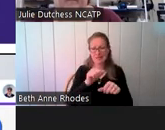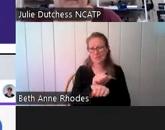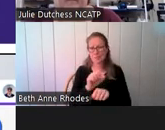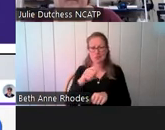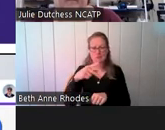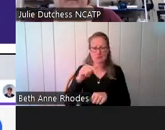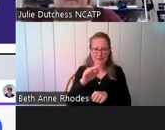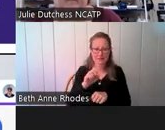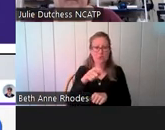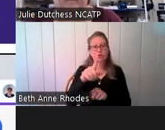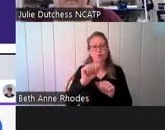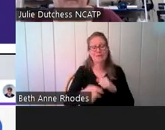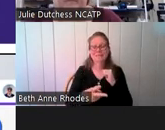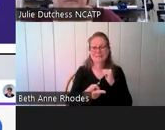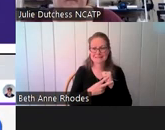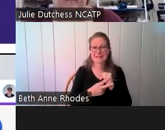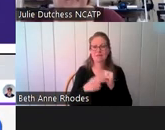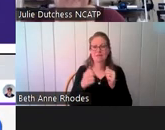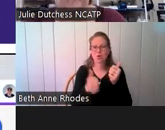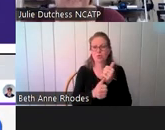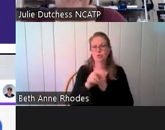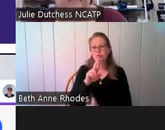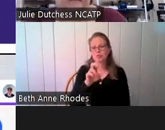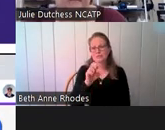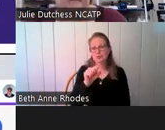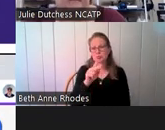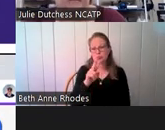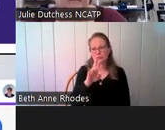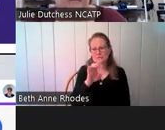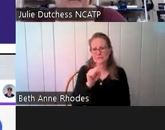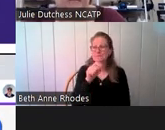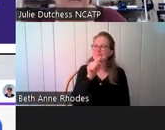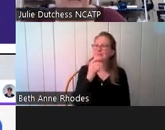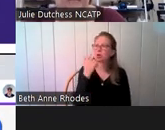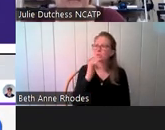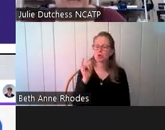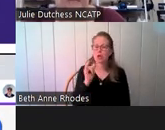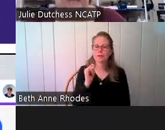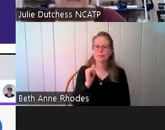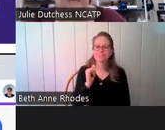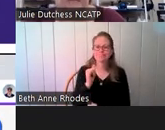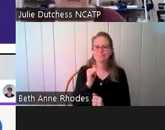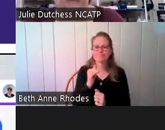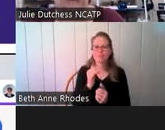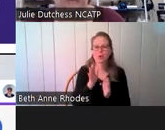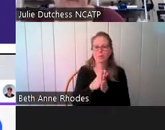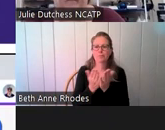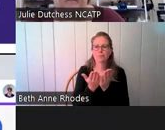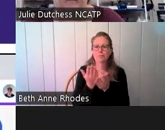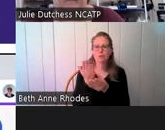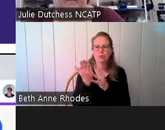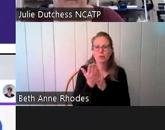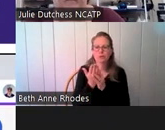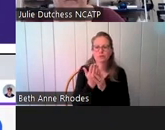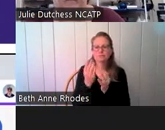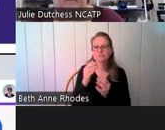everything open, saving some of those tabs as resources can help you stay organized and focused. Think of resources like a bookmark folder for the project.